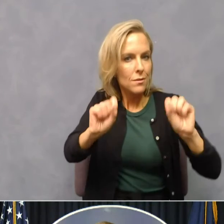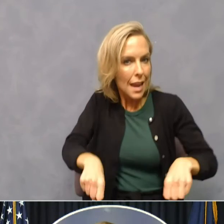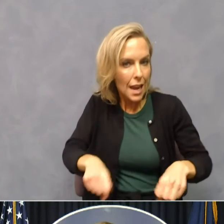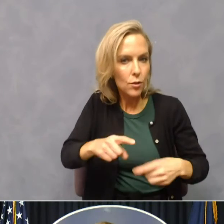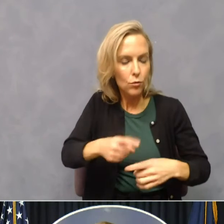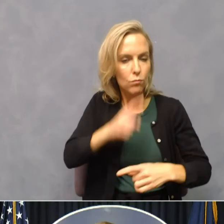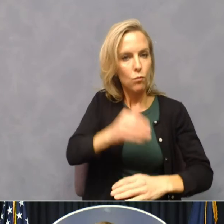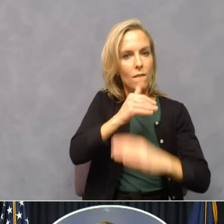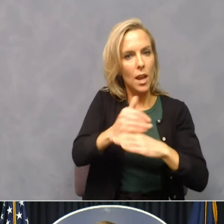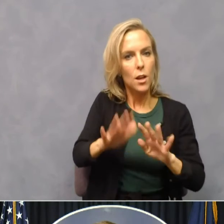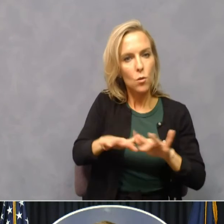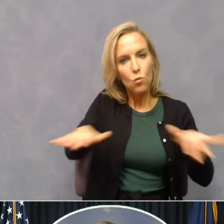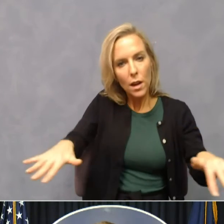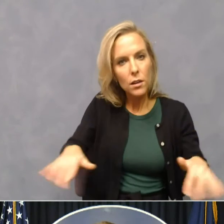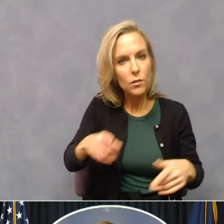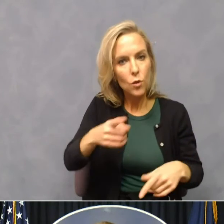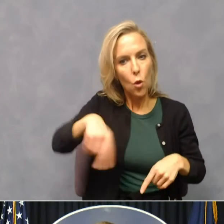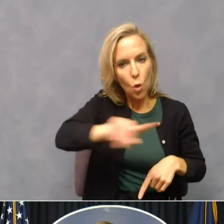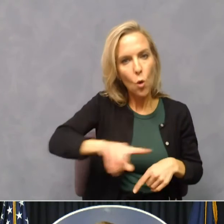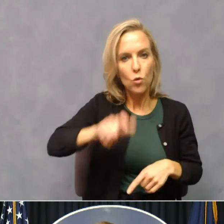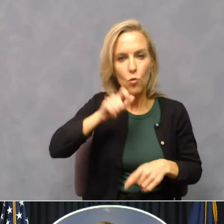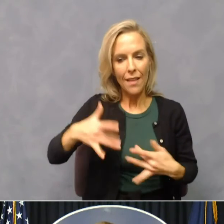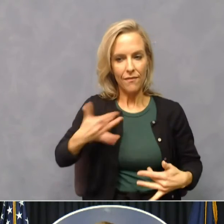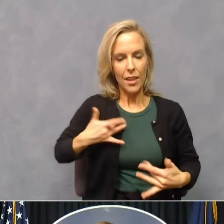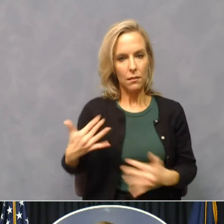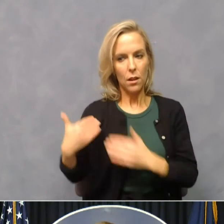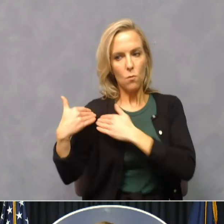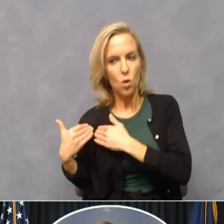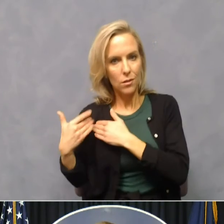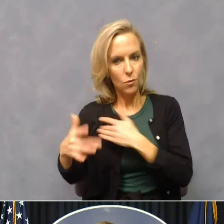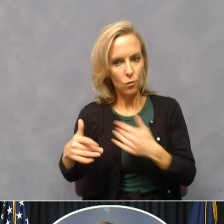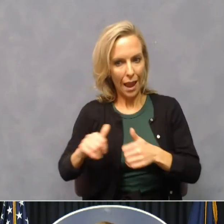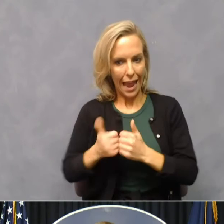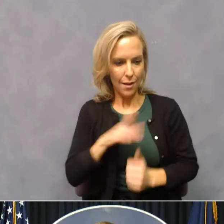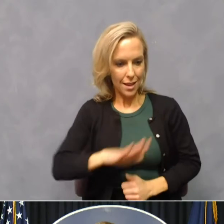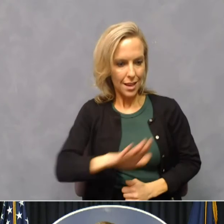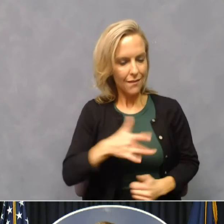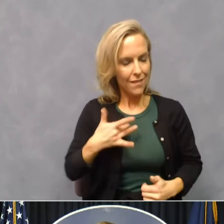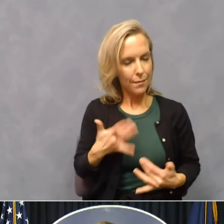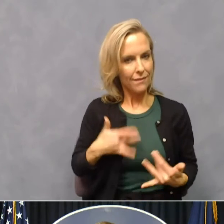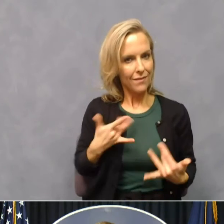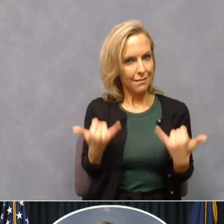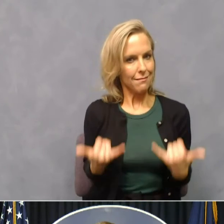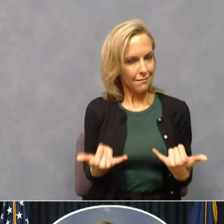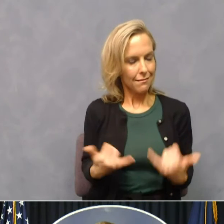others won't have to deal with the burden that he and his family are dealing with right now. Thank you.